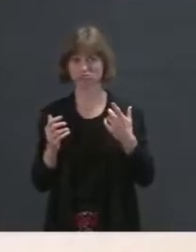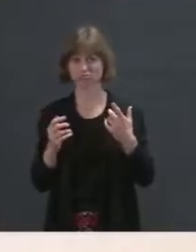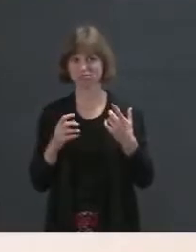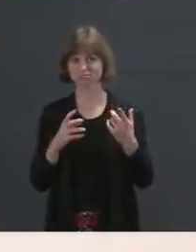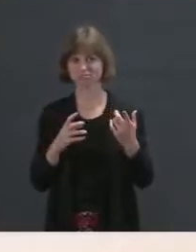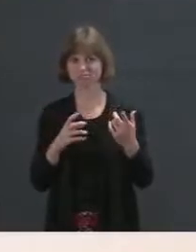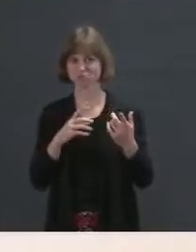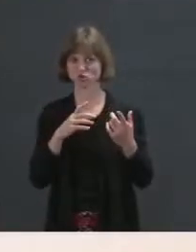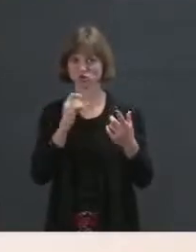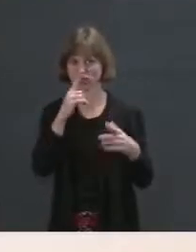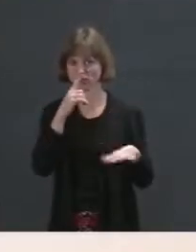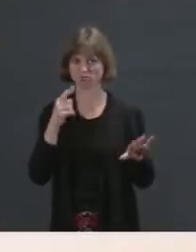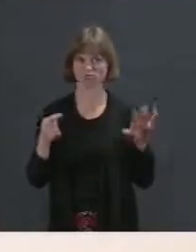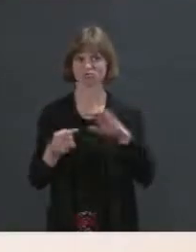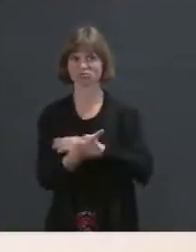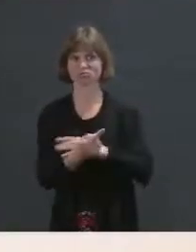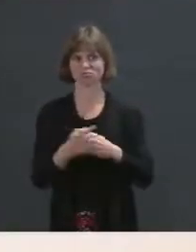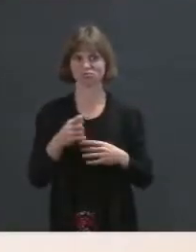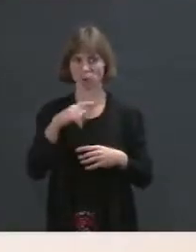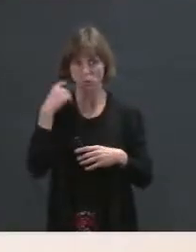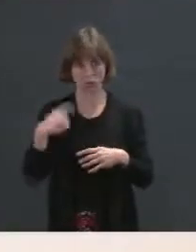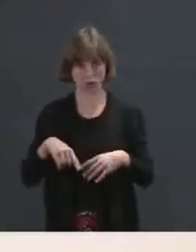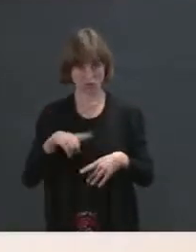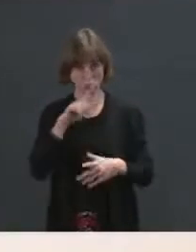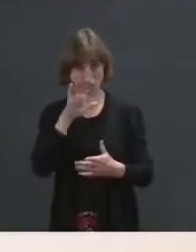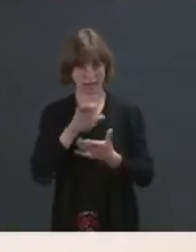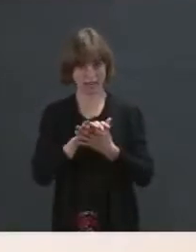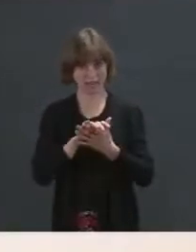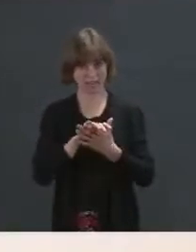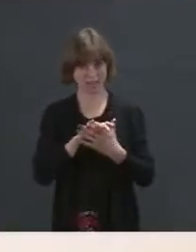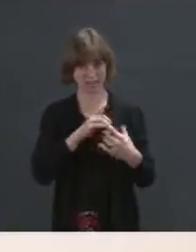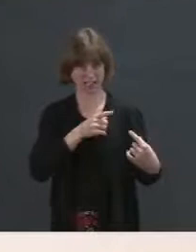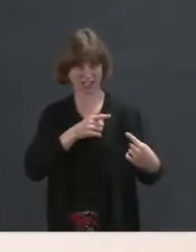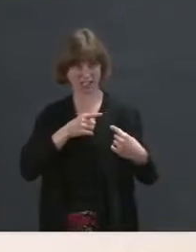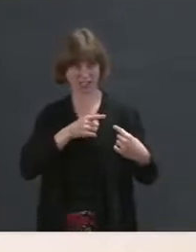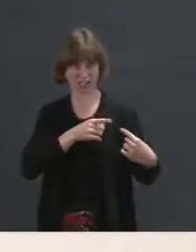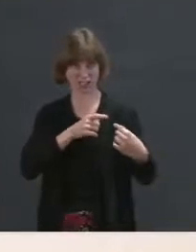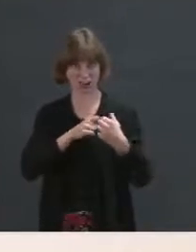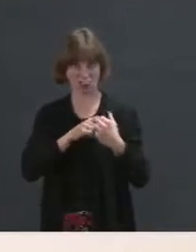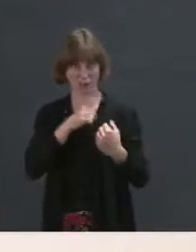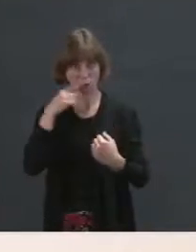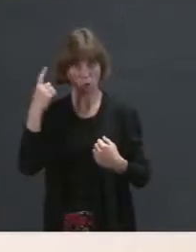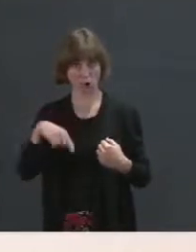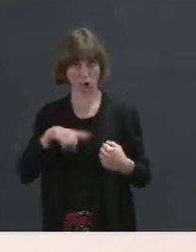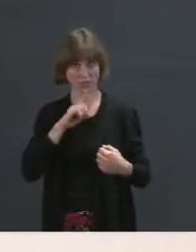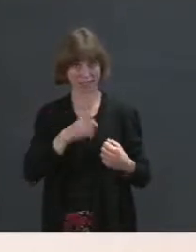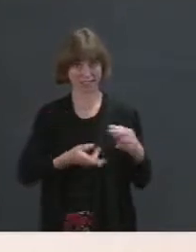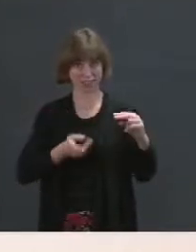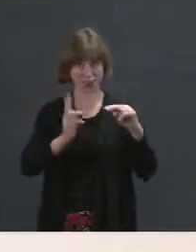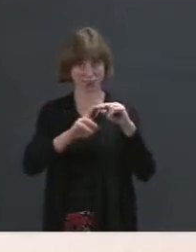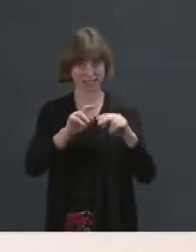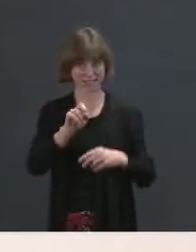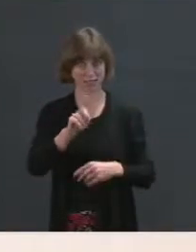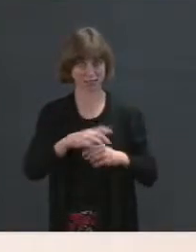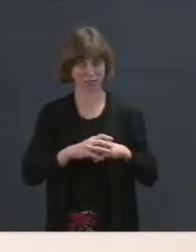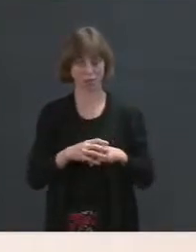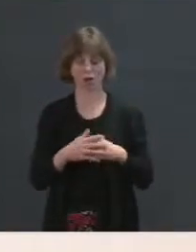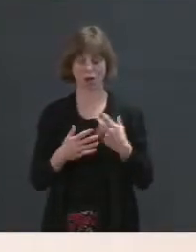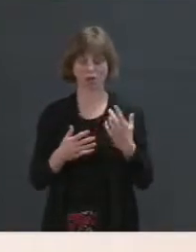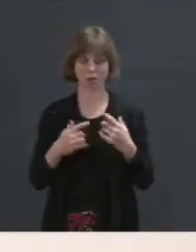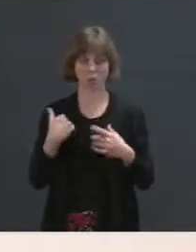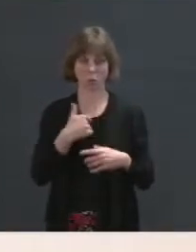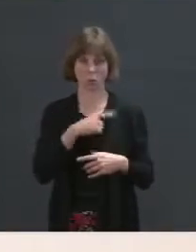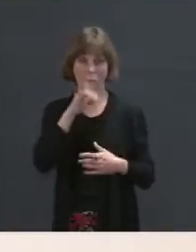Russia. Does the White House believe that tensions with Russia are increasing? Well, we believe that certainly over